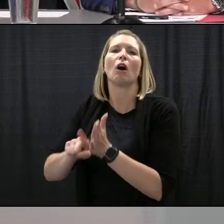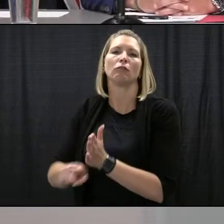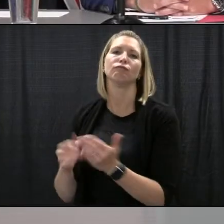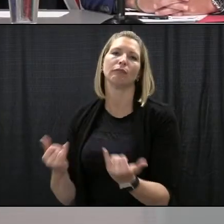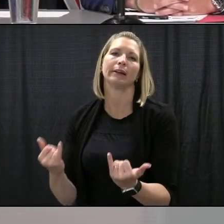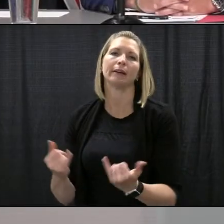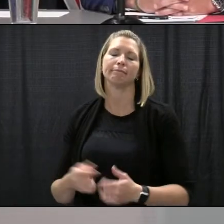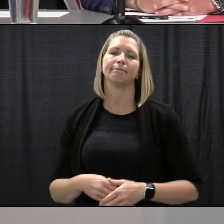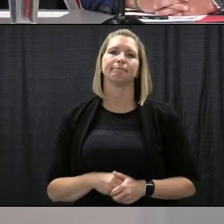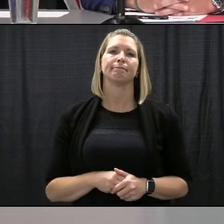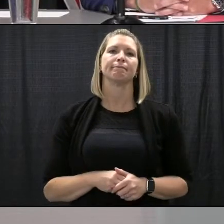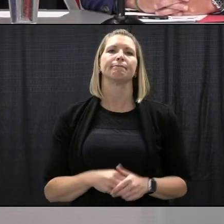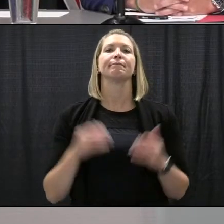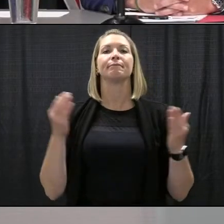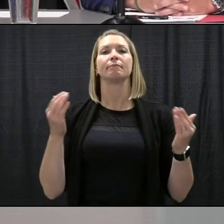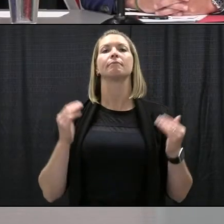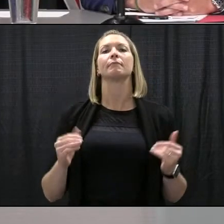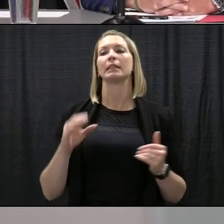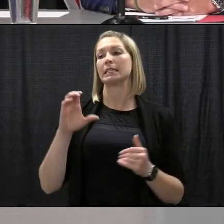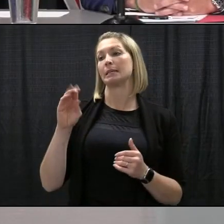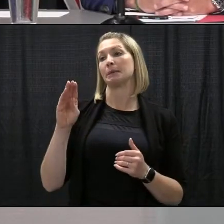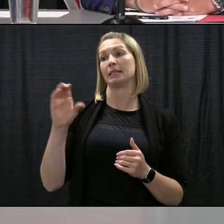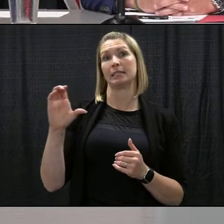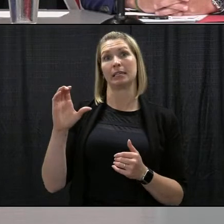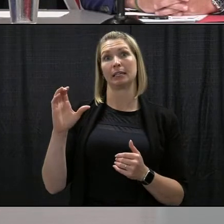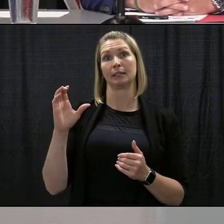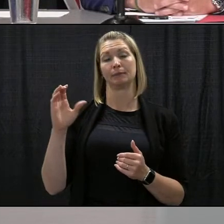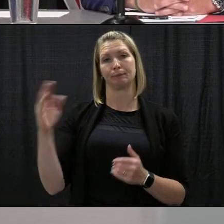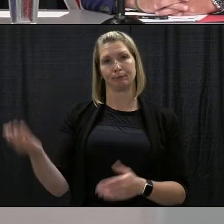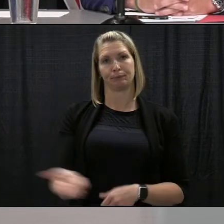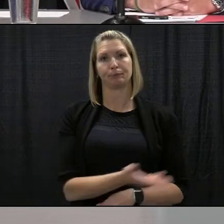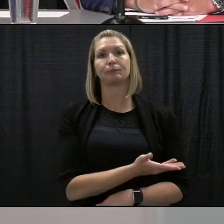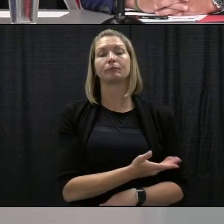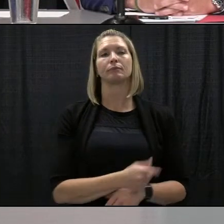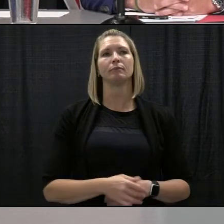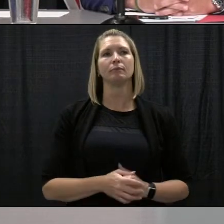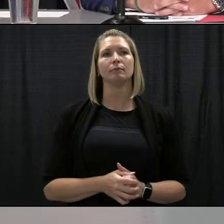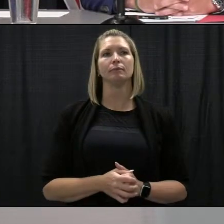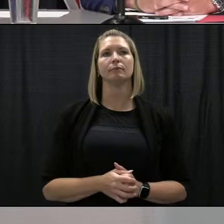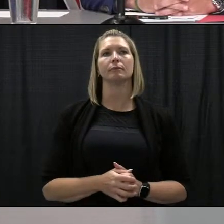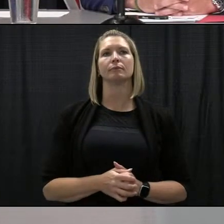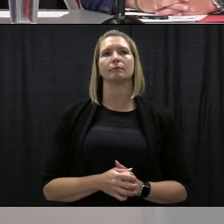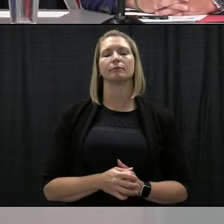Our next questions are from Mark Quinn with CBC. Please make your way to the mic.